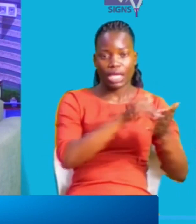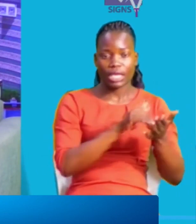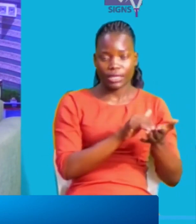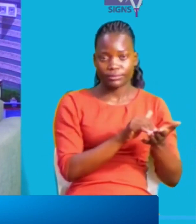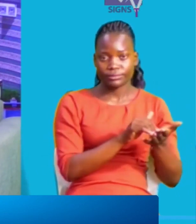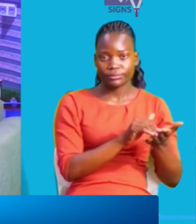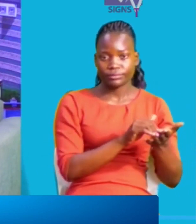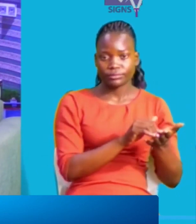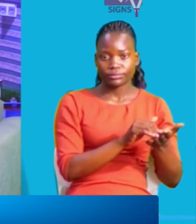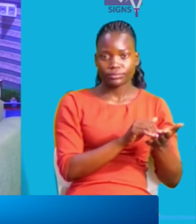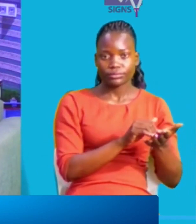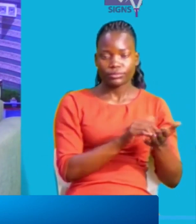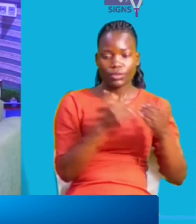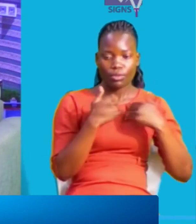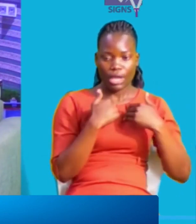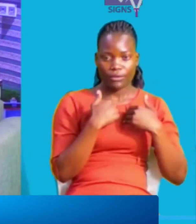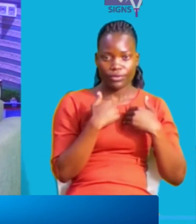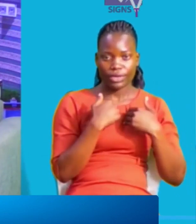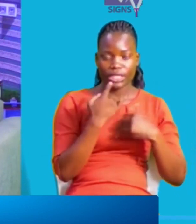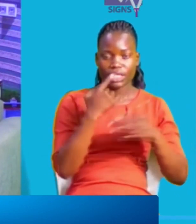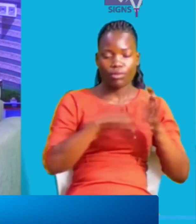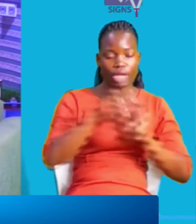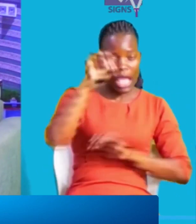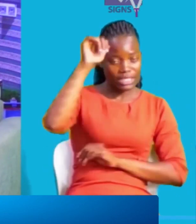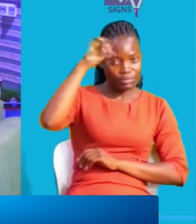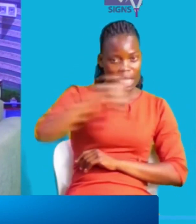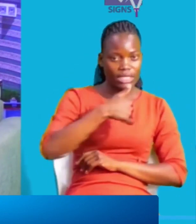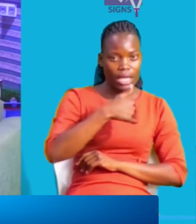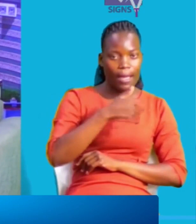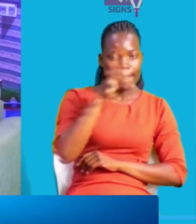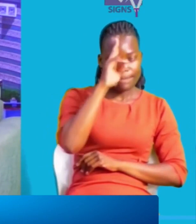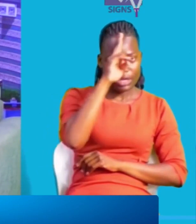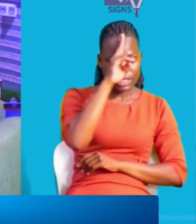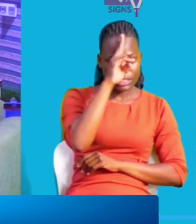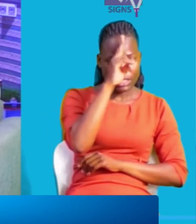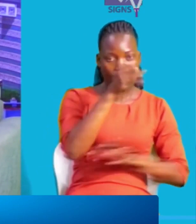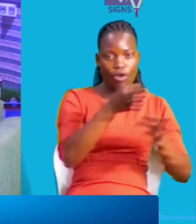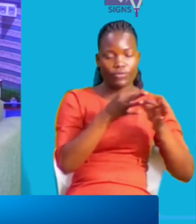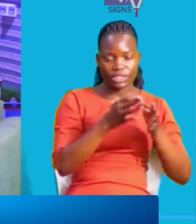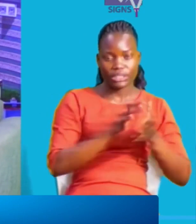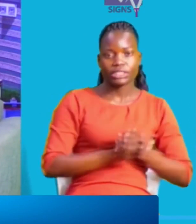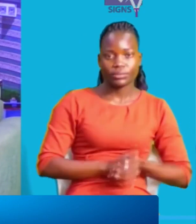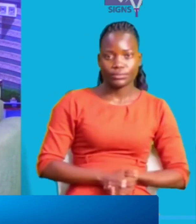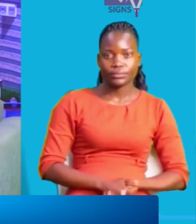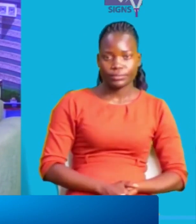have smart wanasema smart police officers. Smart.